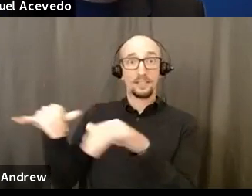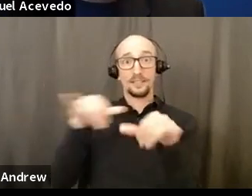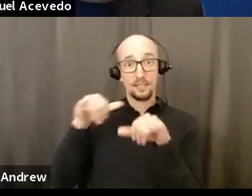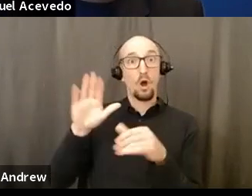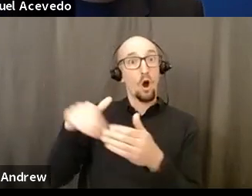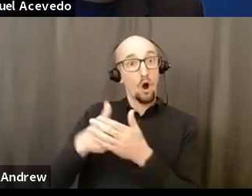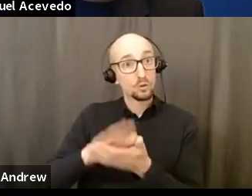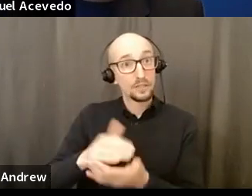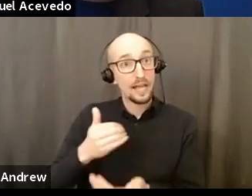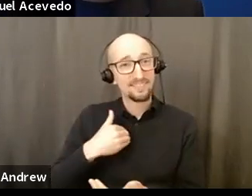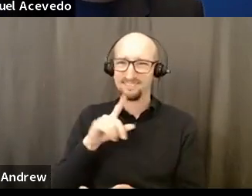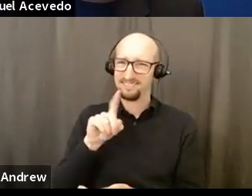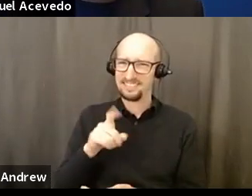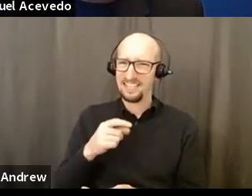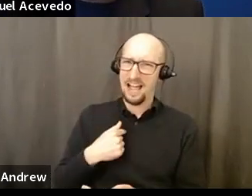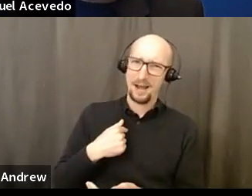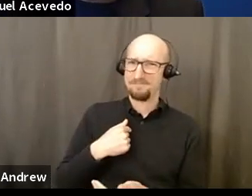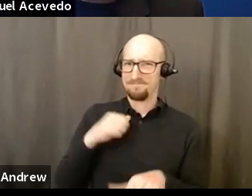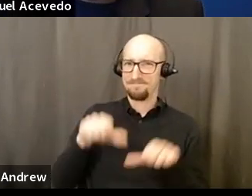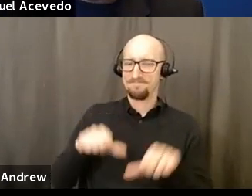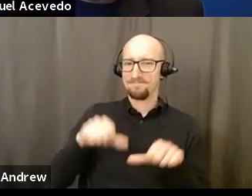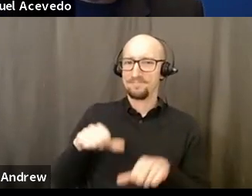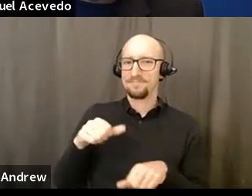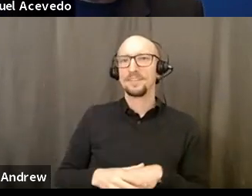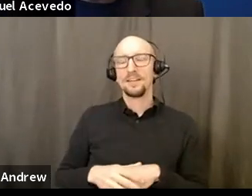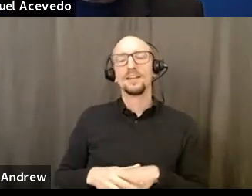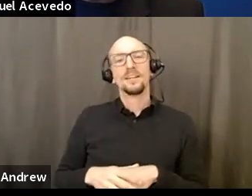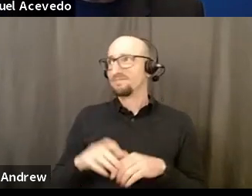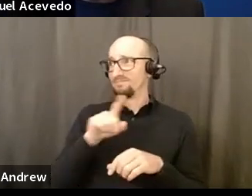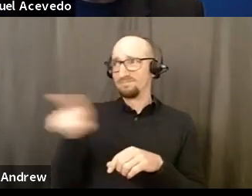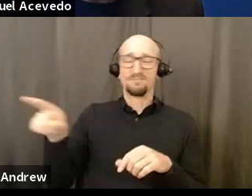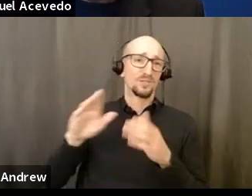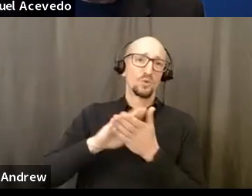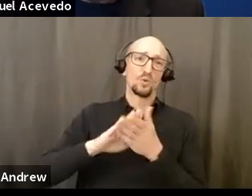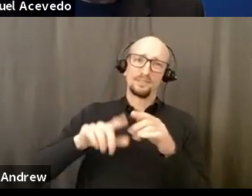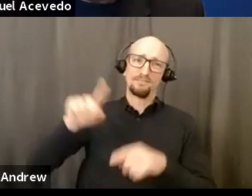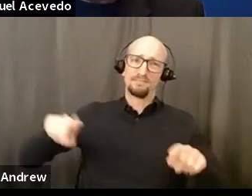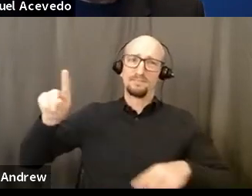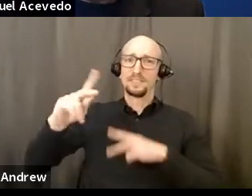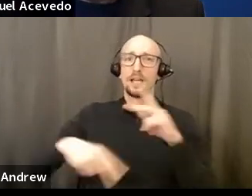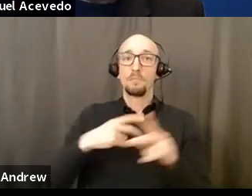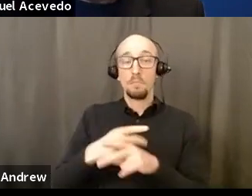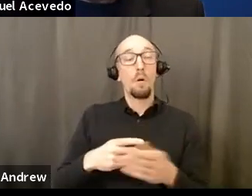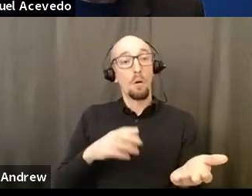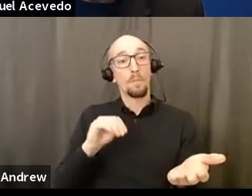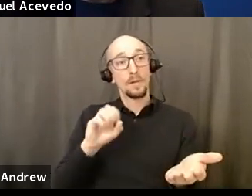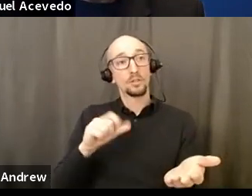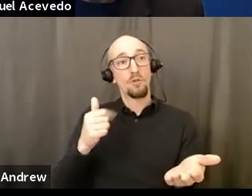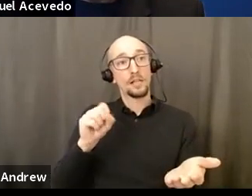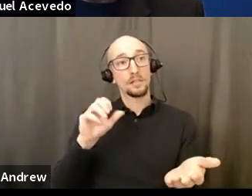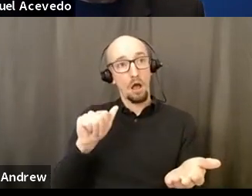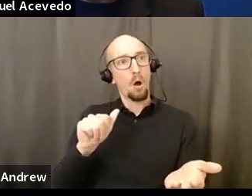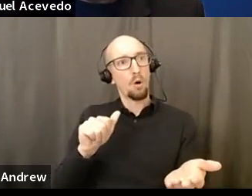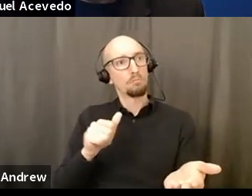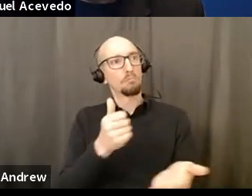and across school types. And I think it's helpful to hear Ms. Grassa say that these subjects are likely offered